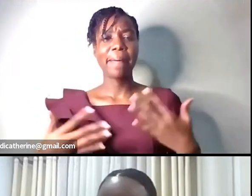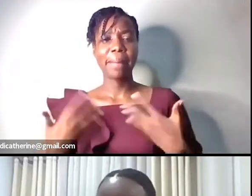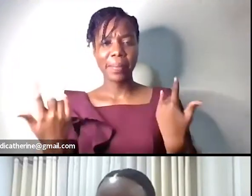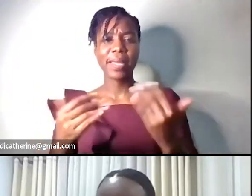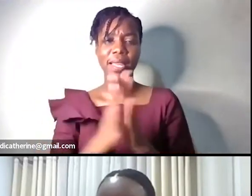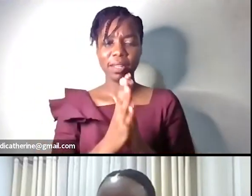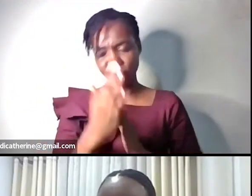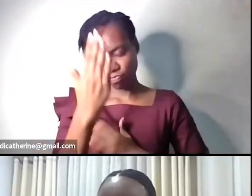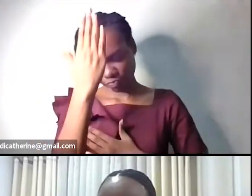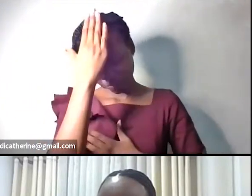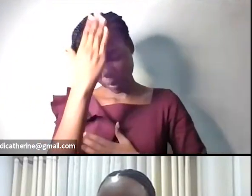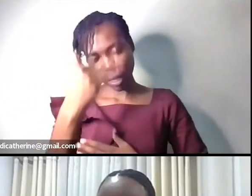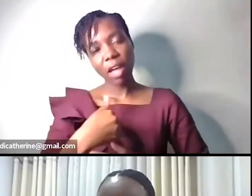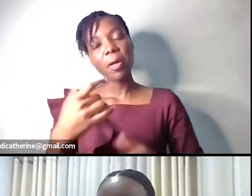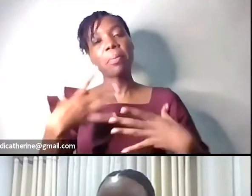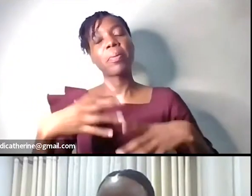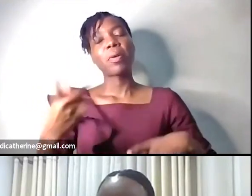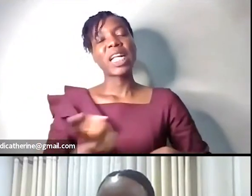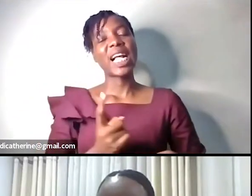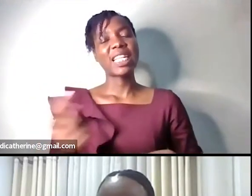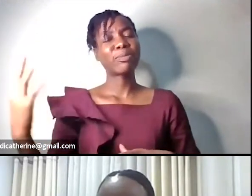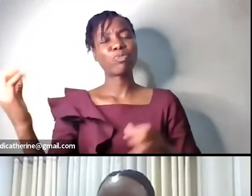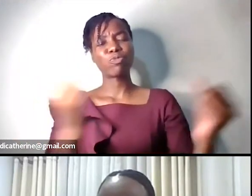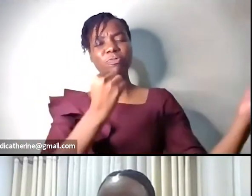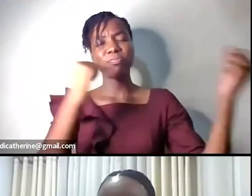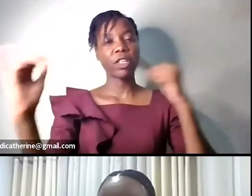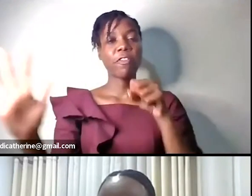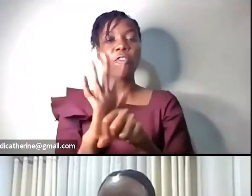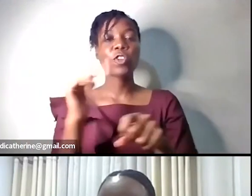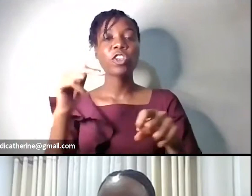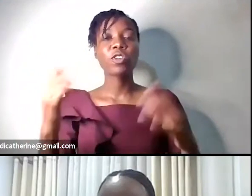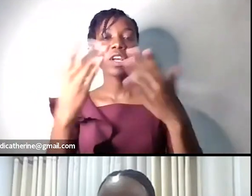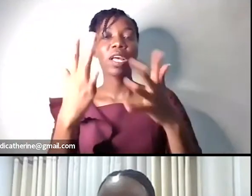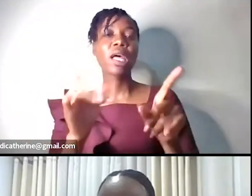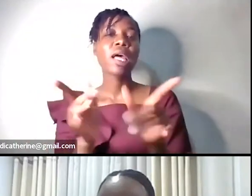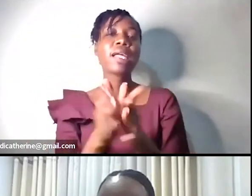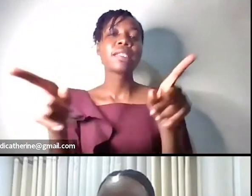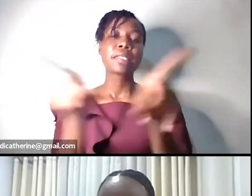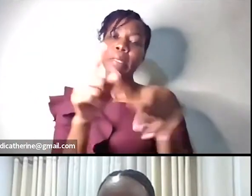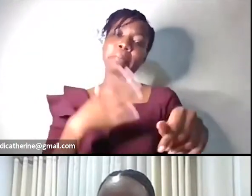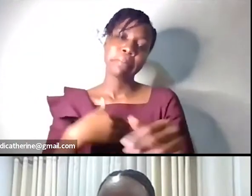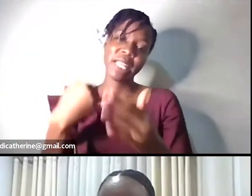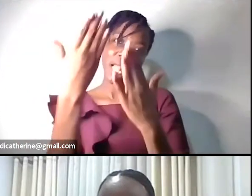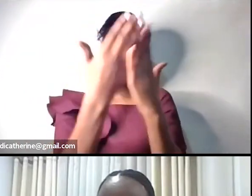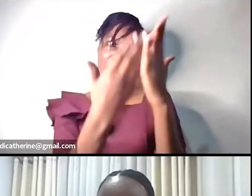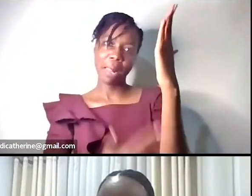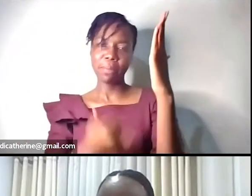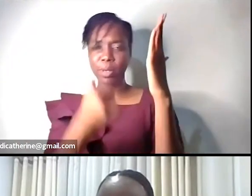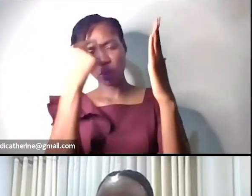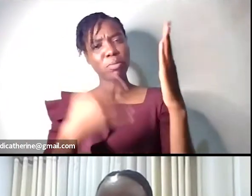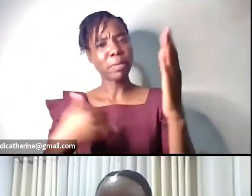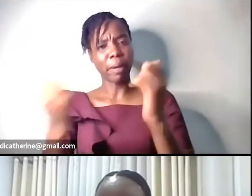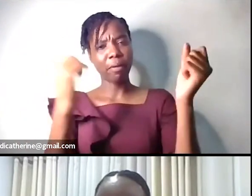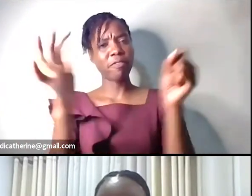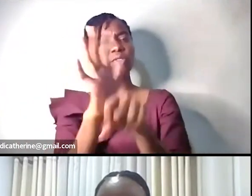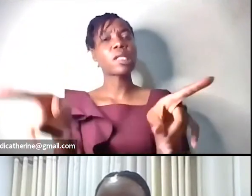powerful ladies with us this night. And I am also putting myself in the list of powerful women because, we are